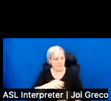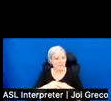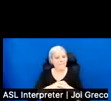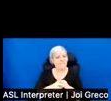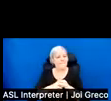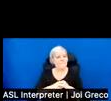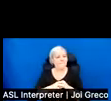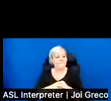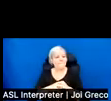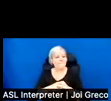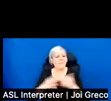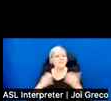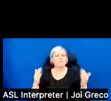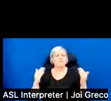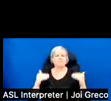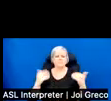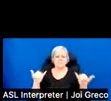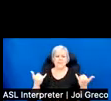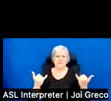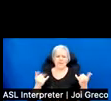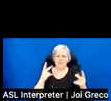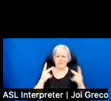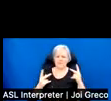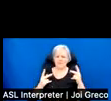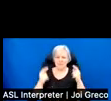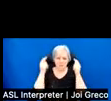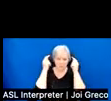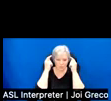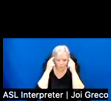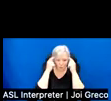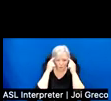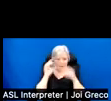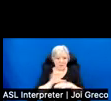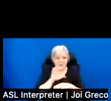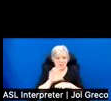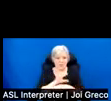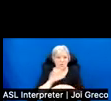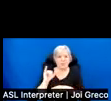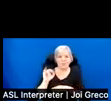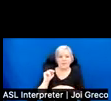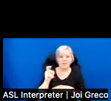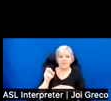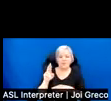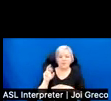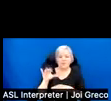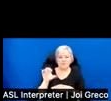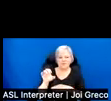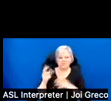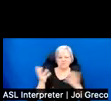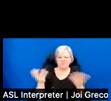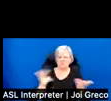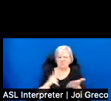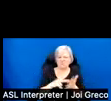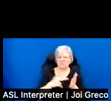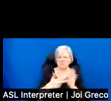So moving on a little bit, we're looking now at brain-computer interfaces. So what is brain-computer interface? So in this particular case,